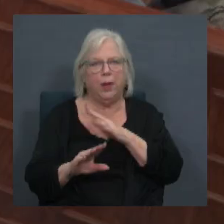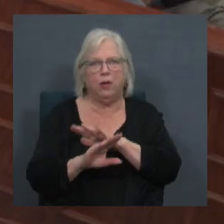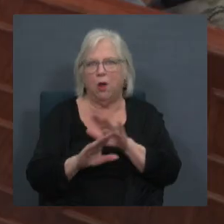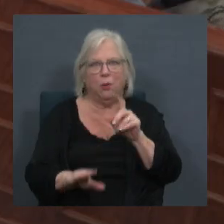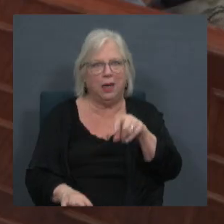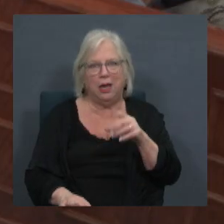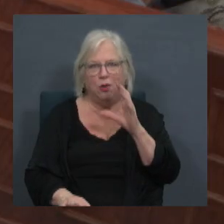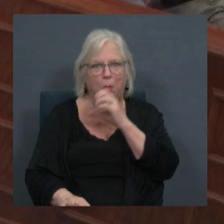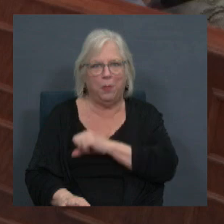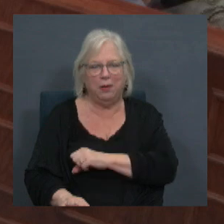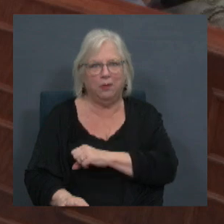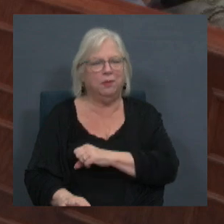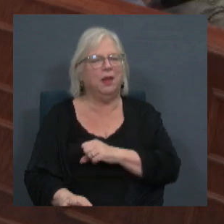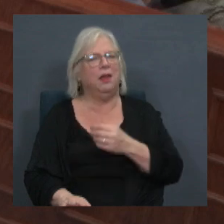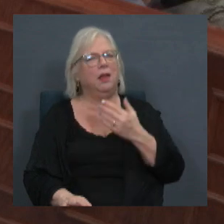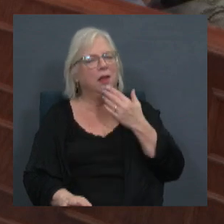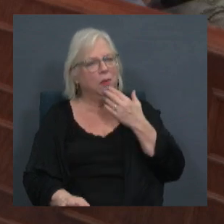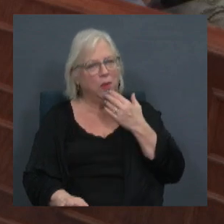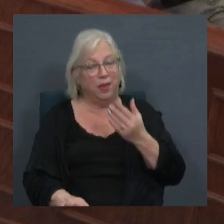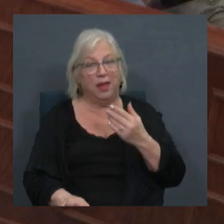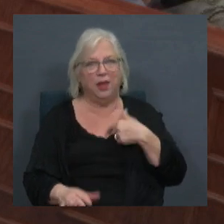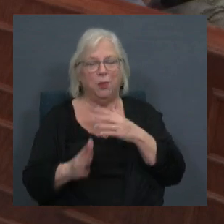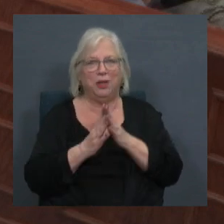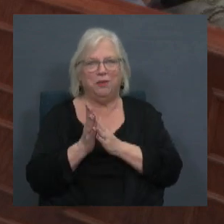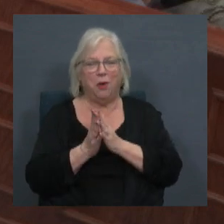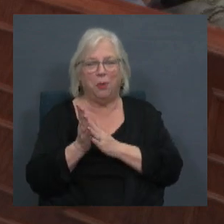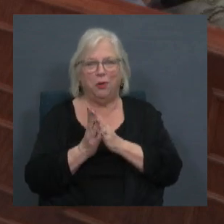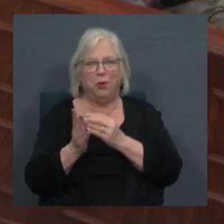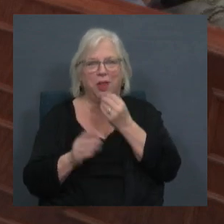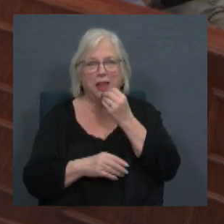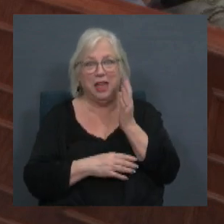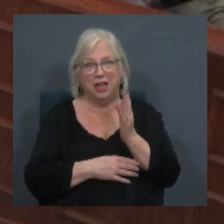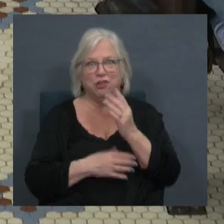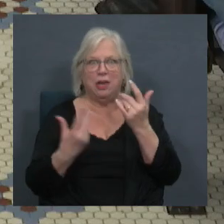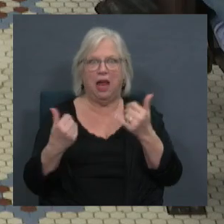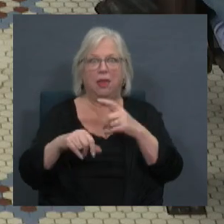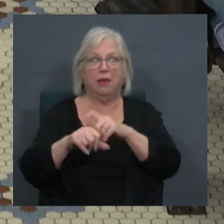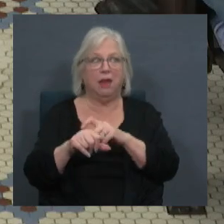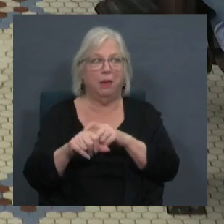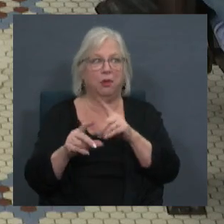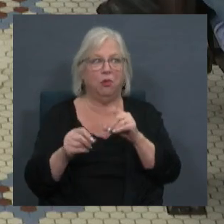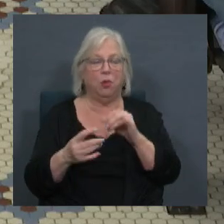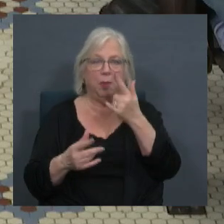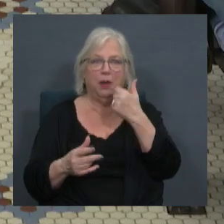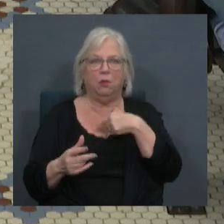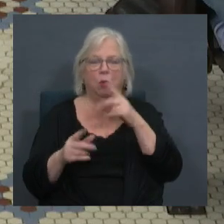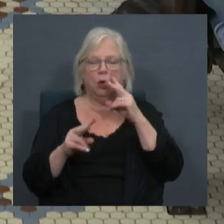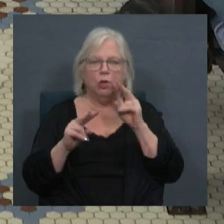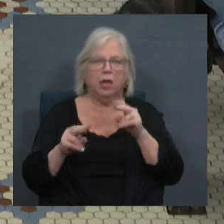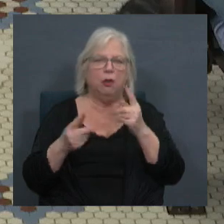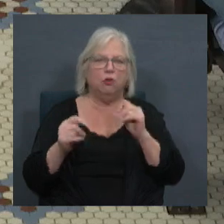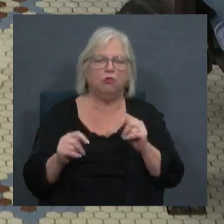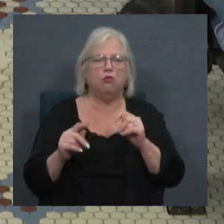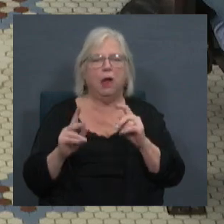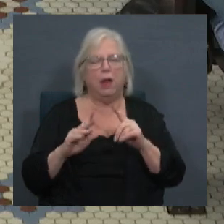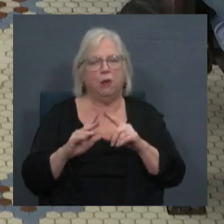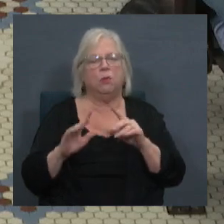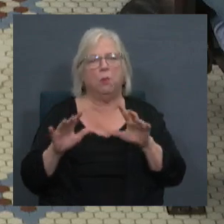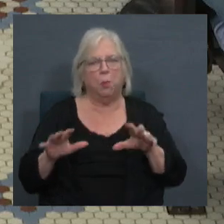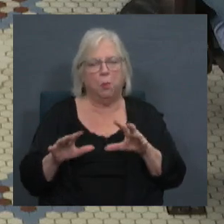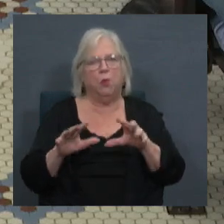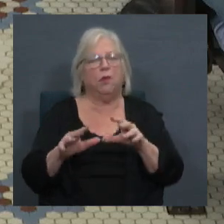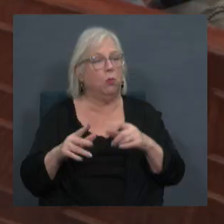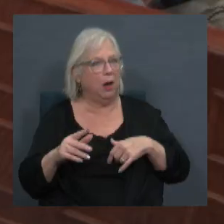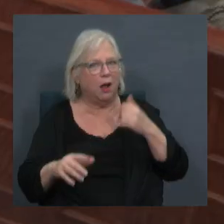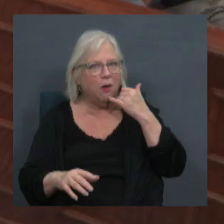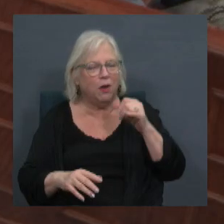excited and certainly look forward to the lunch. And now's the time to do it because we are looking to try to move on this sometimes next Well, I'll year. call you tomorrow